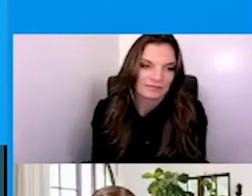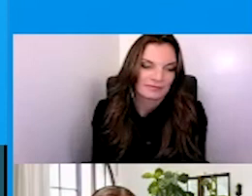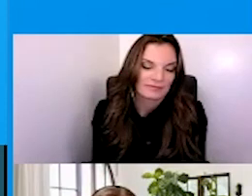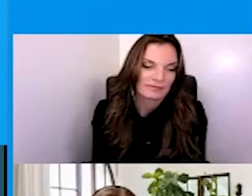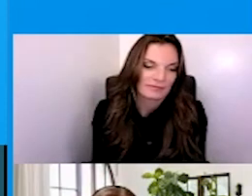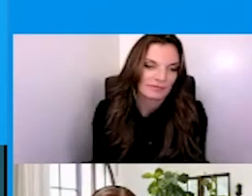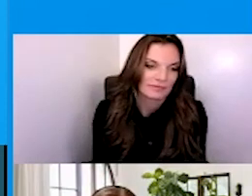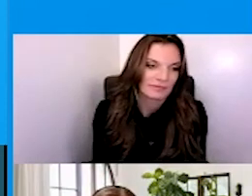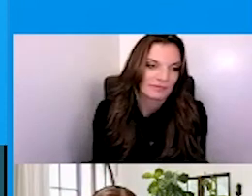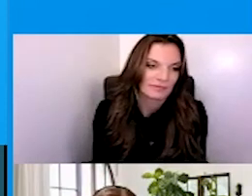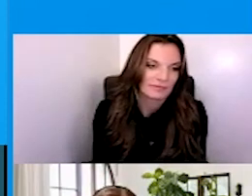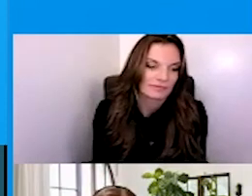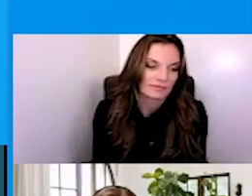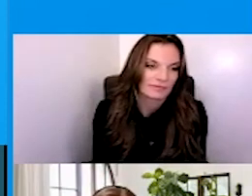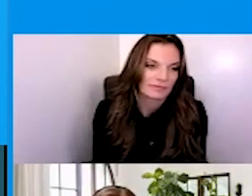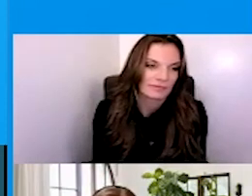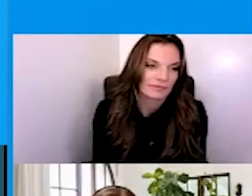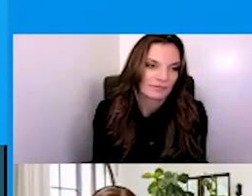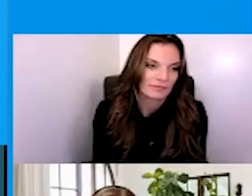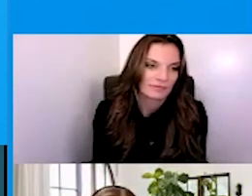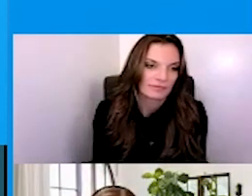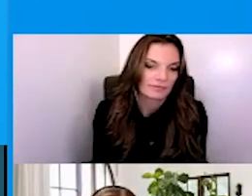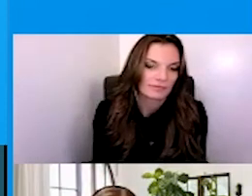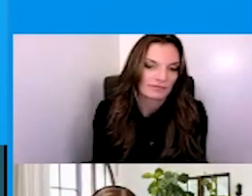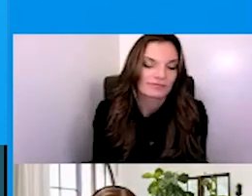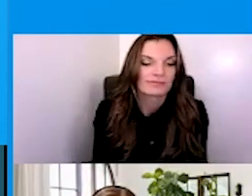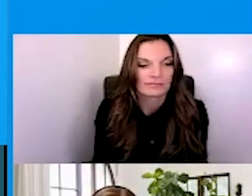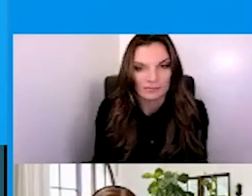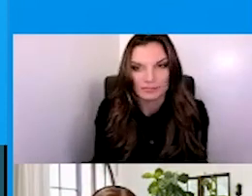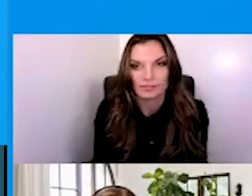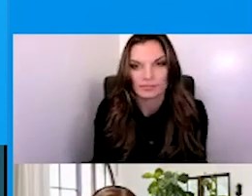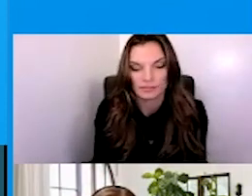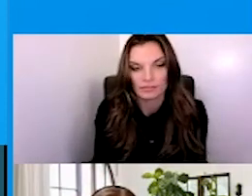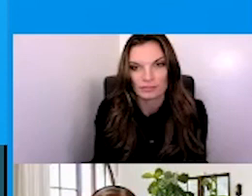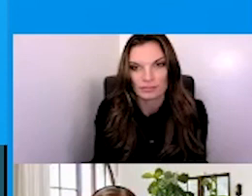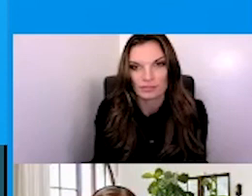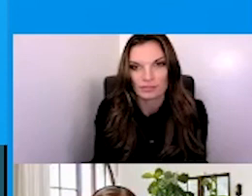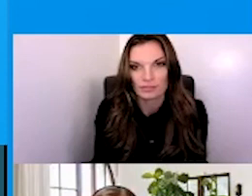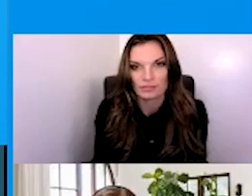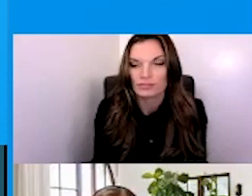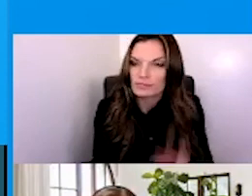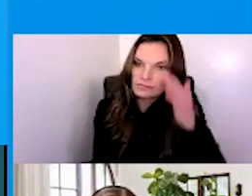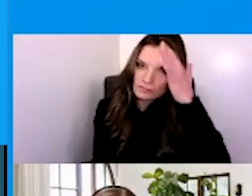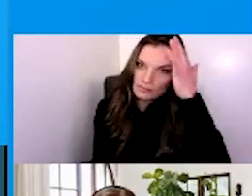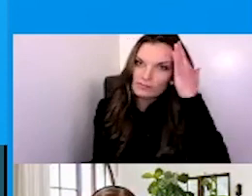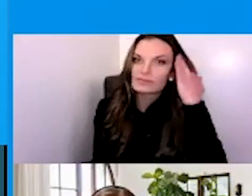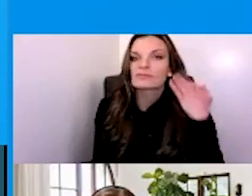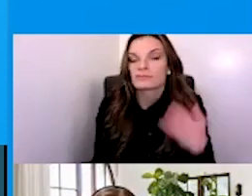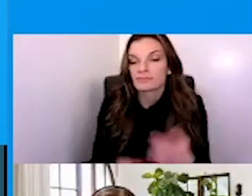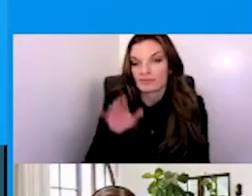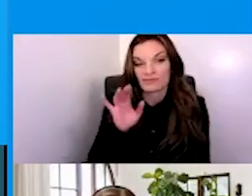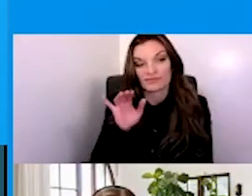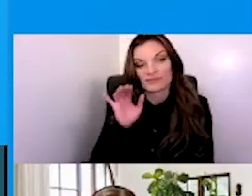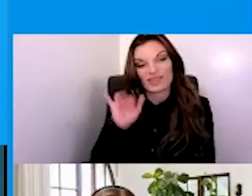A major takeaway that I hope that you will remember from this presentation is that ableism hinders